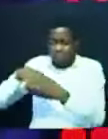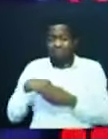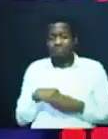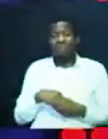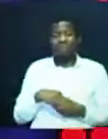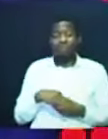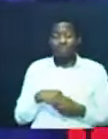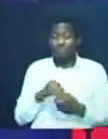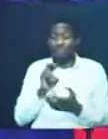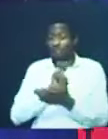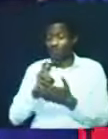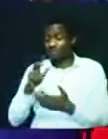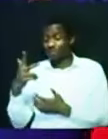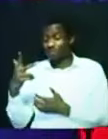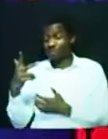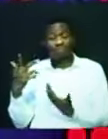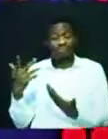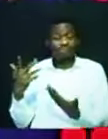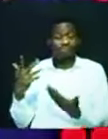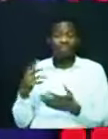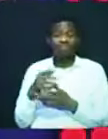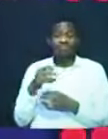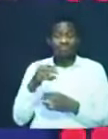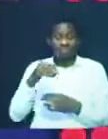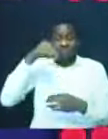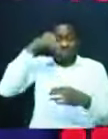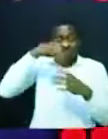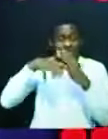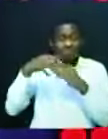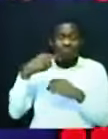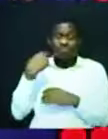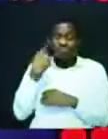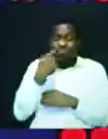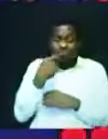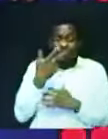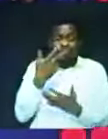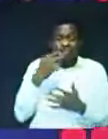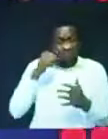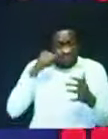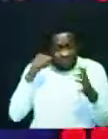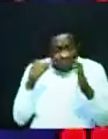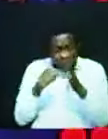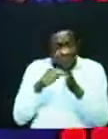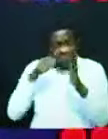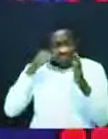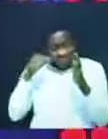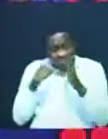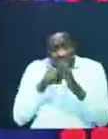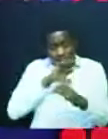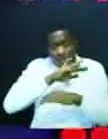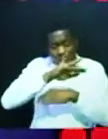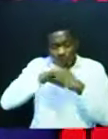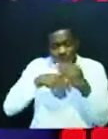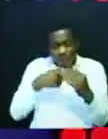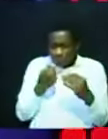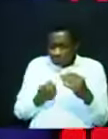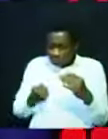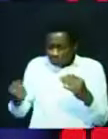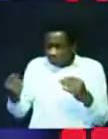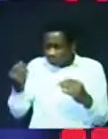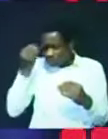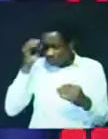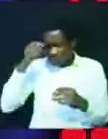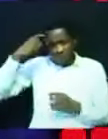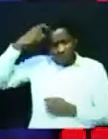3. Cassiano pa in ye. In whom are hidden all the treasures of wisdom and